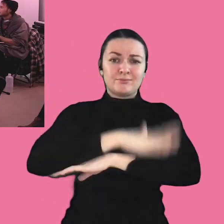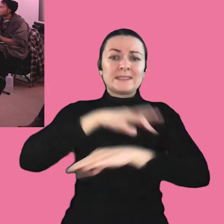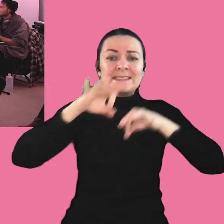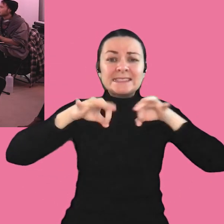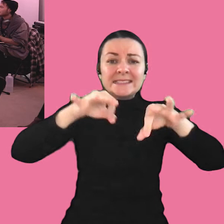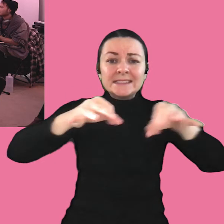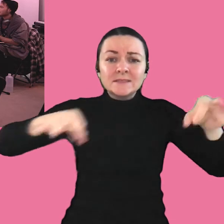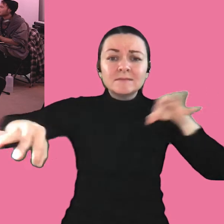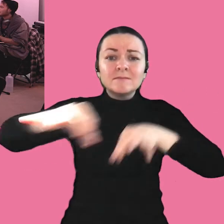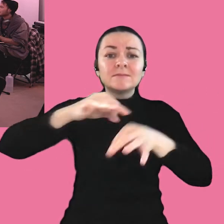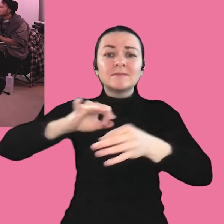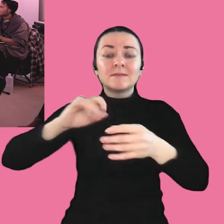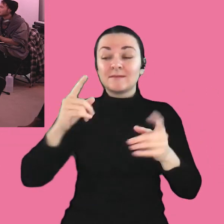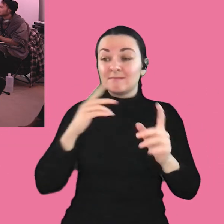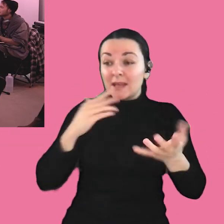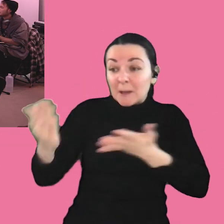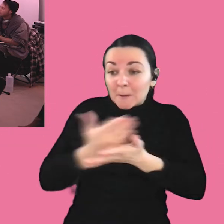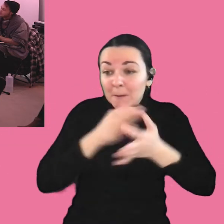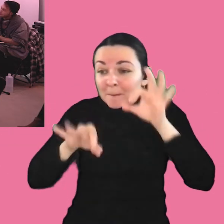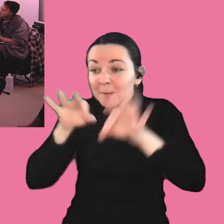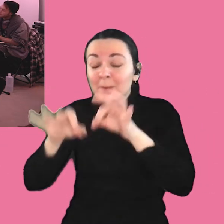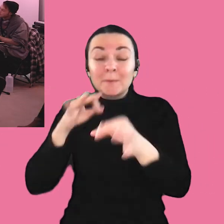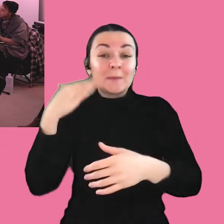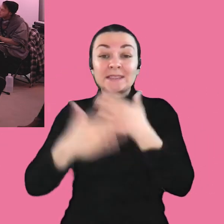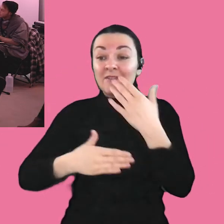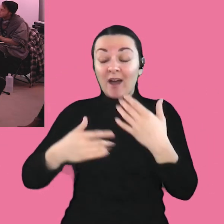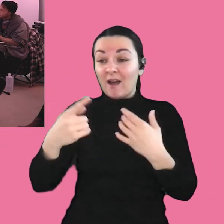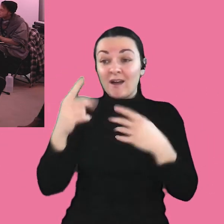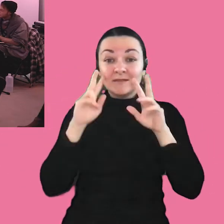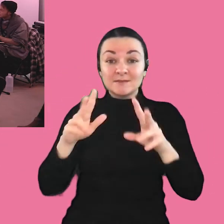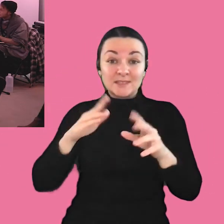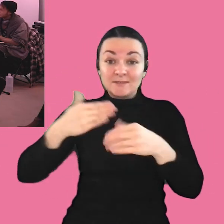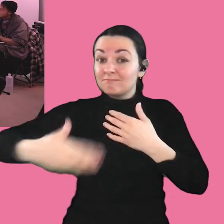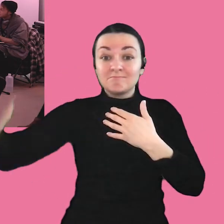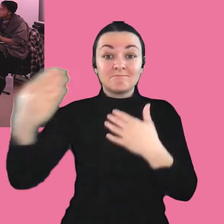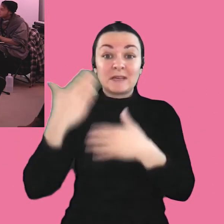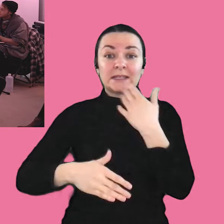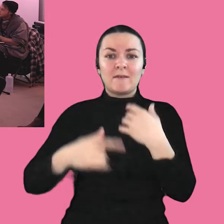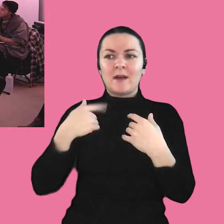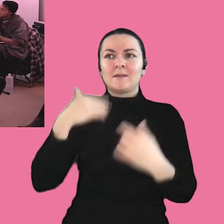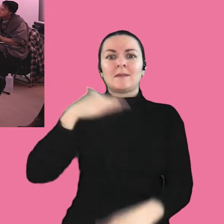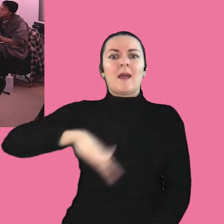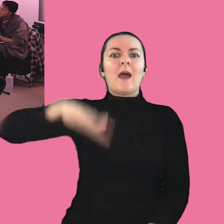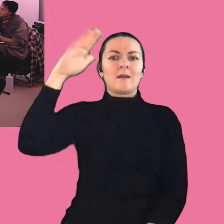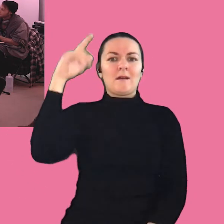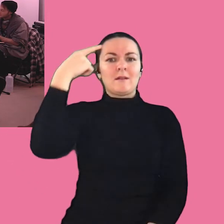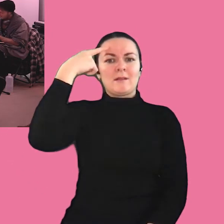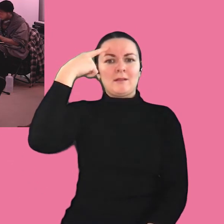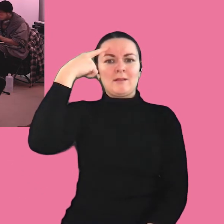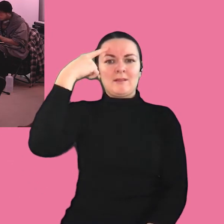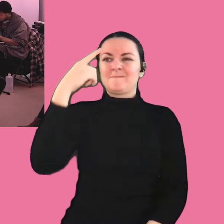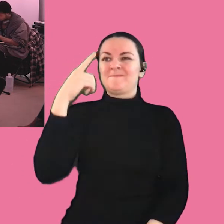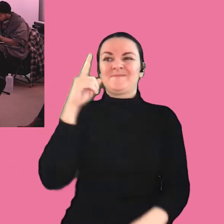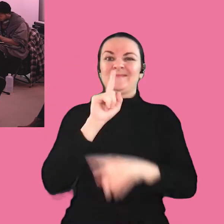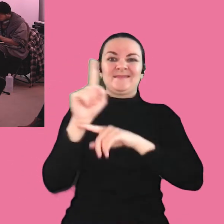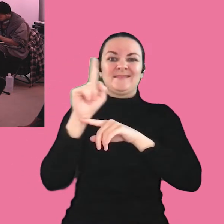antisocial. And this one tree that we used to play around gradually died over the whole time I was growing up, and it was the only tree. And I